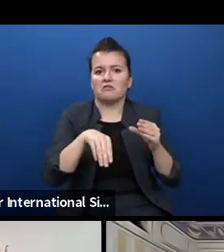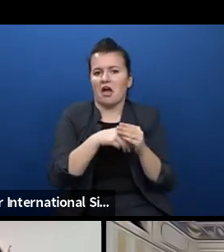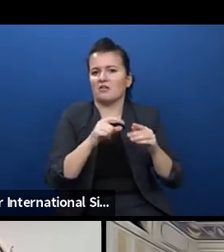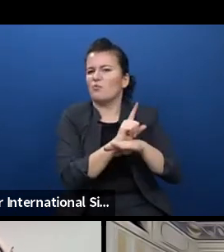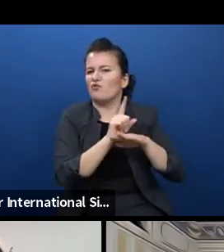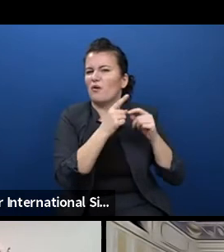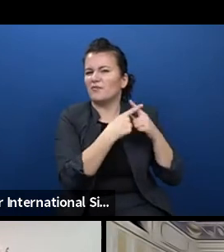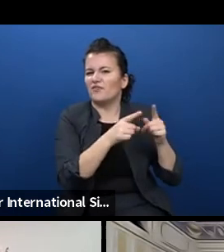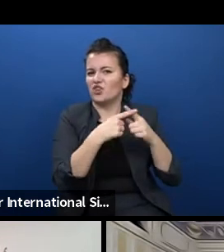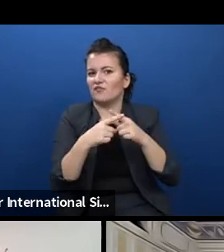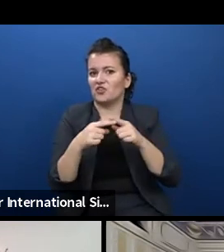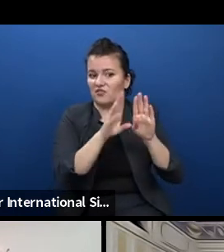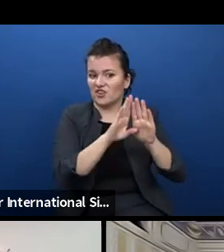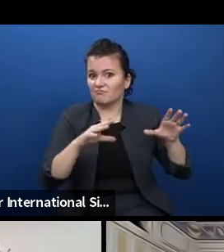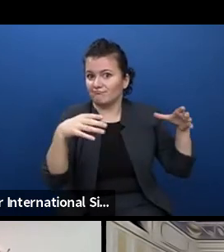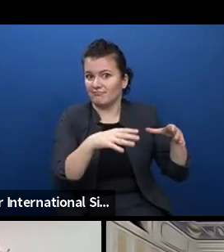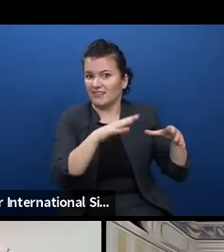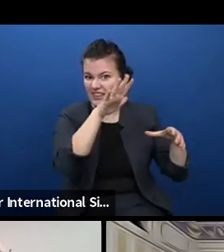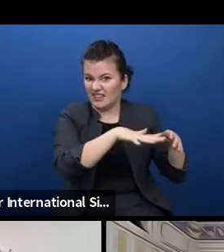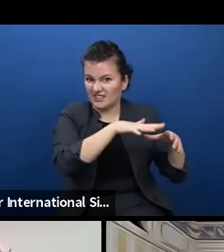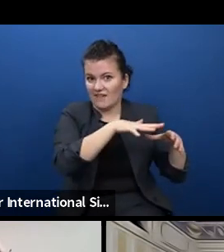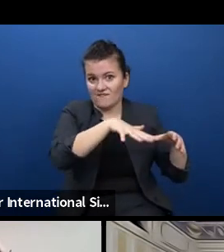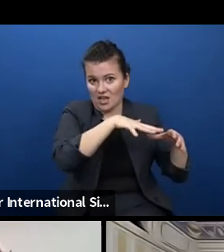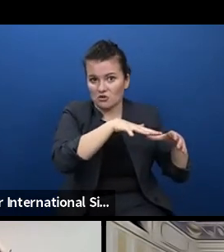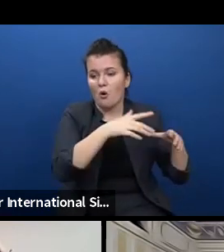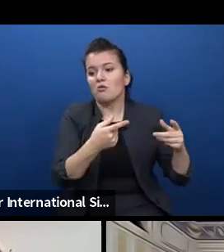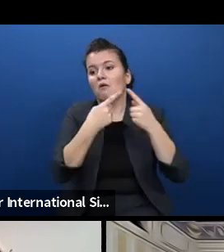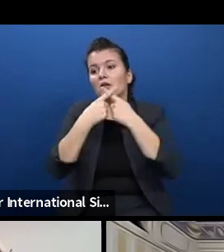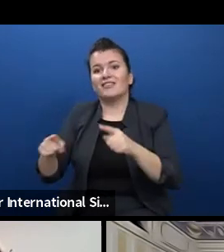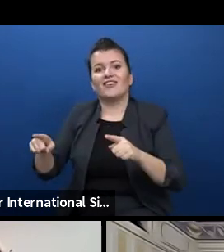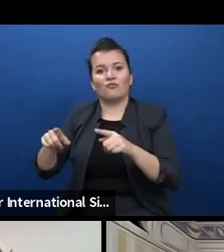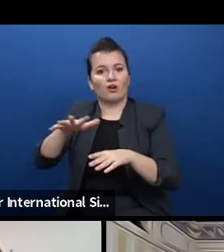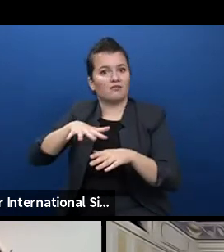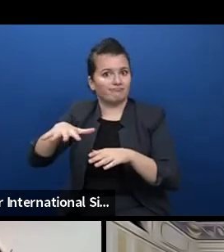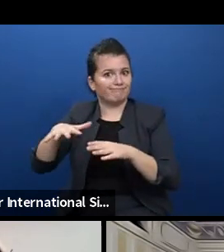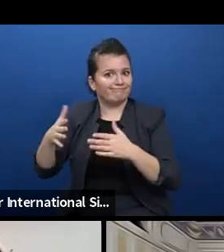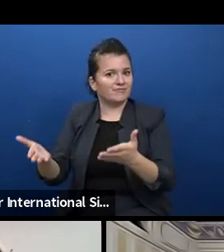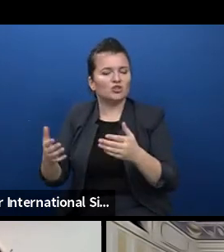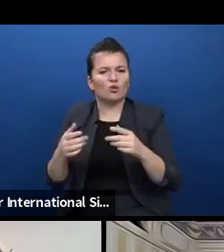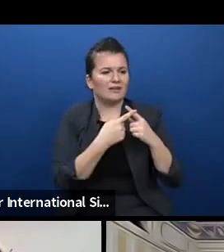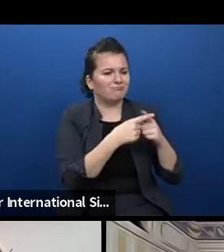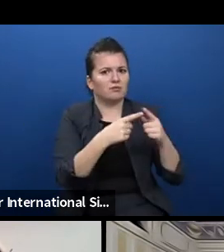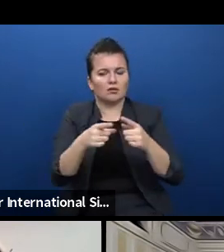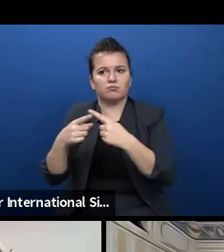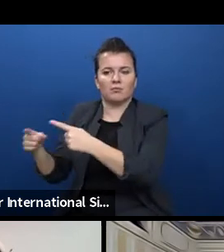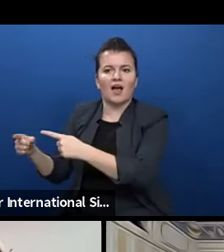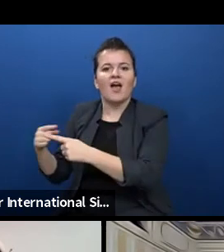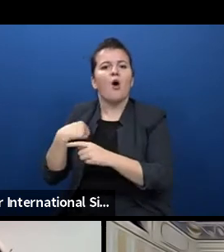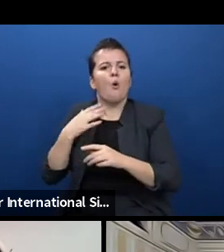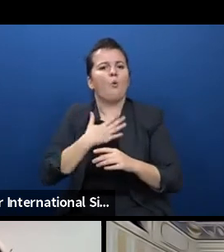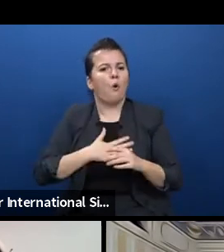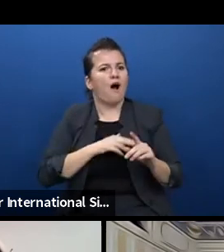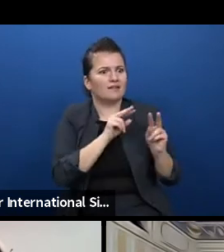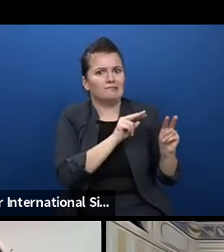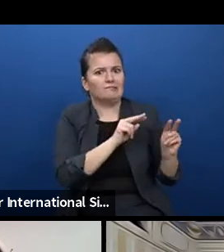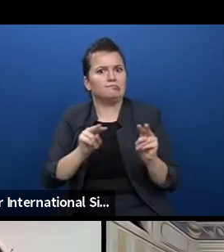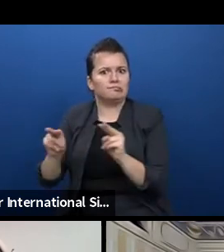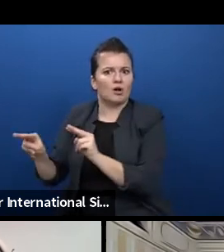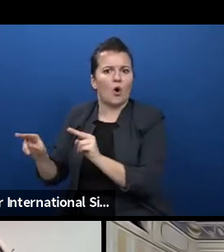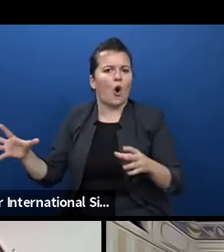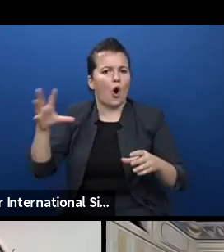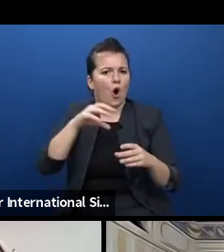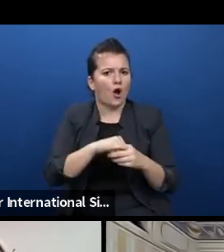think in terms of, we'll see how we can put that together, but yeah, we'll try to, of course, it's the theatre, but I